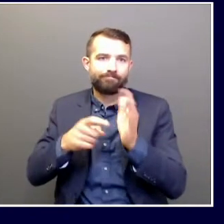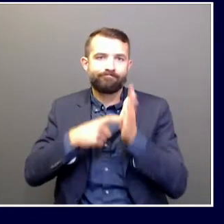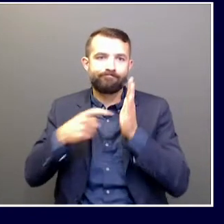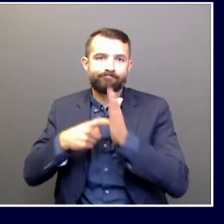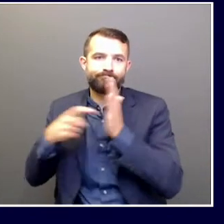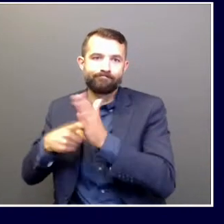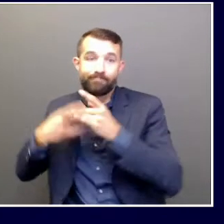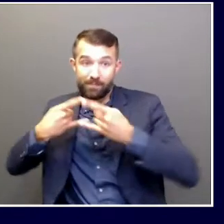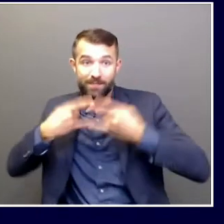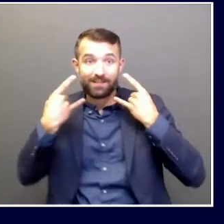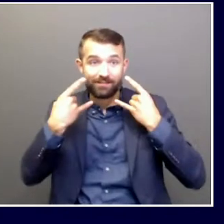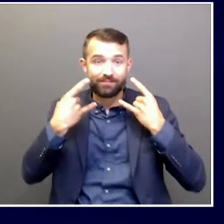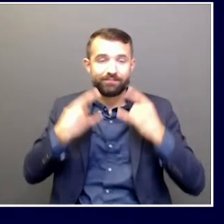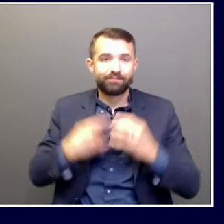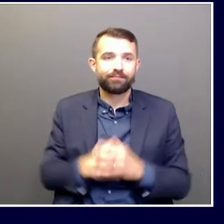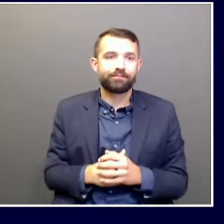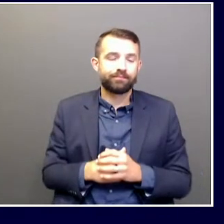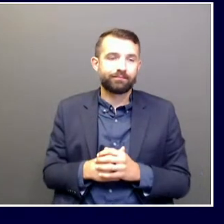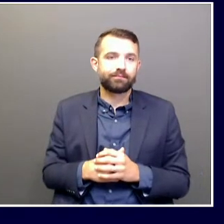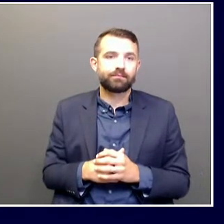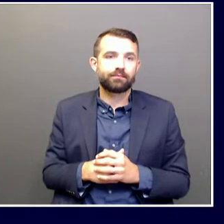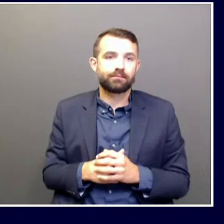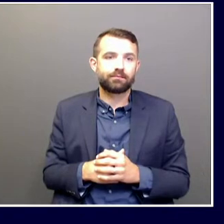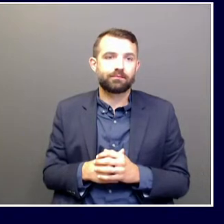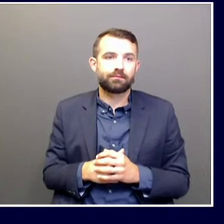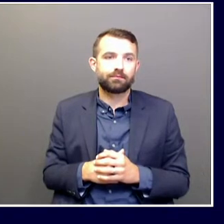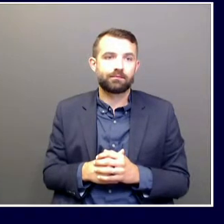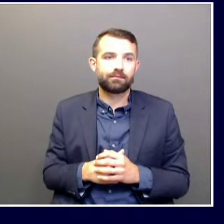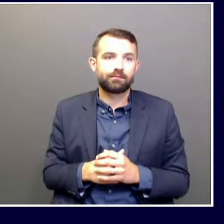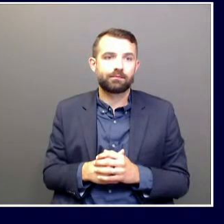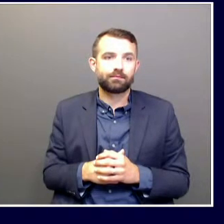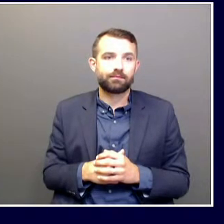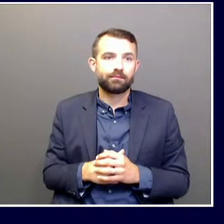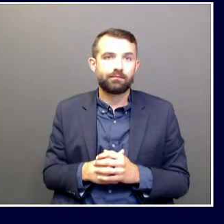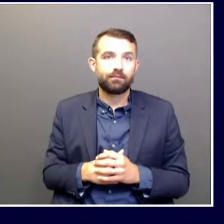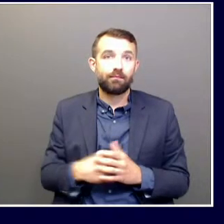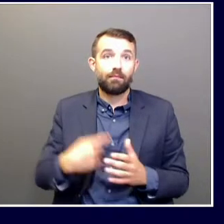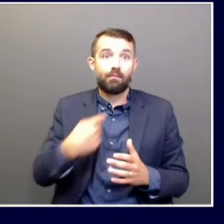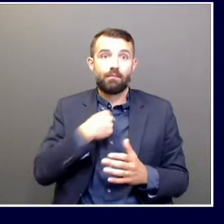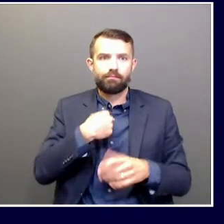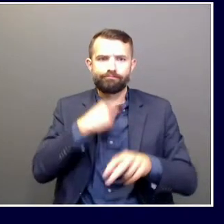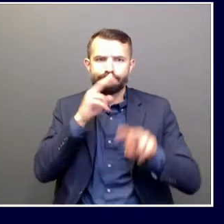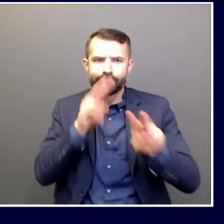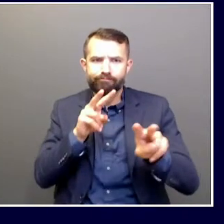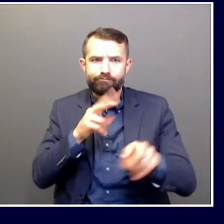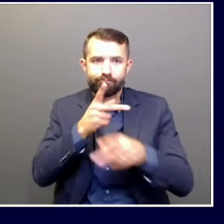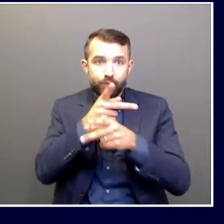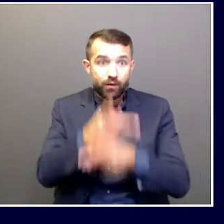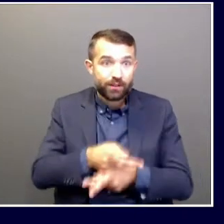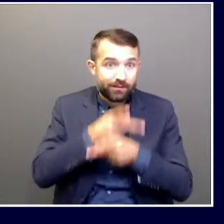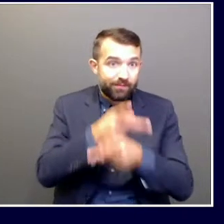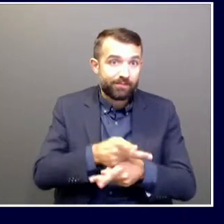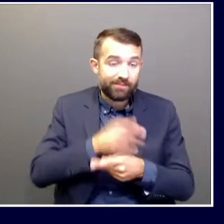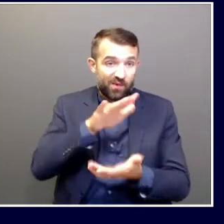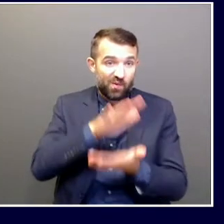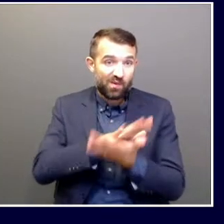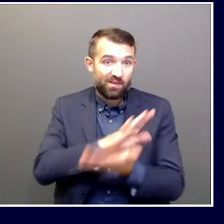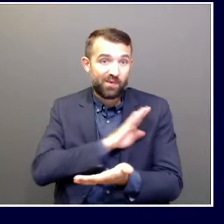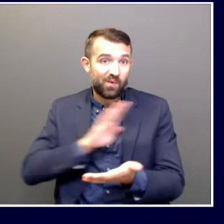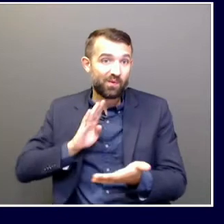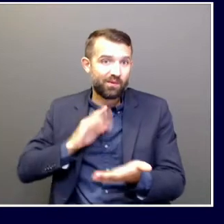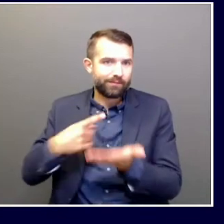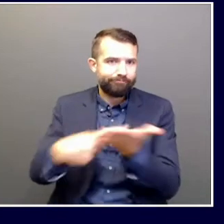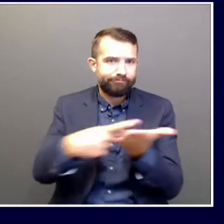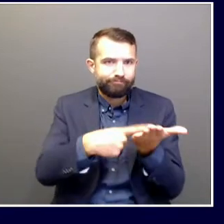system of local control. I watch carefully as school boards deliberate very vigorously